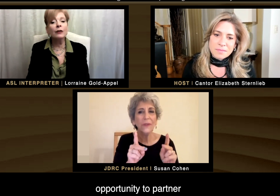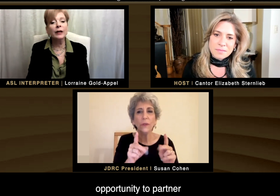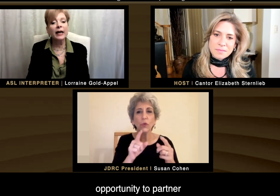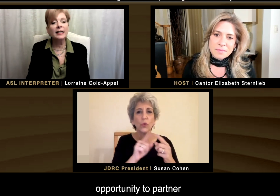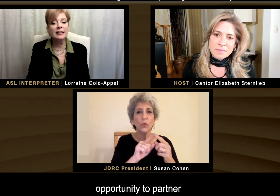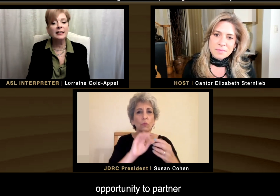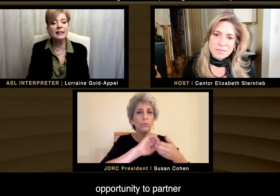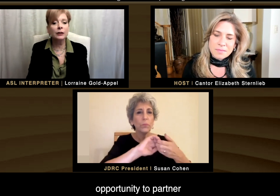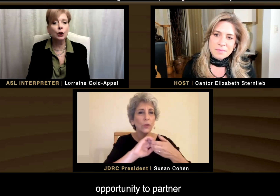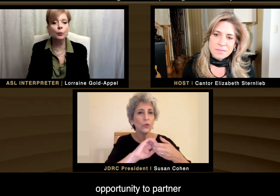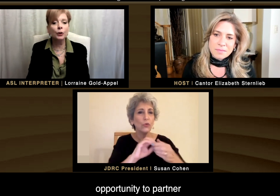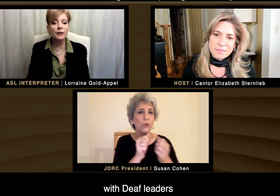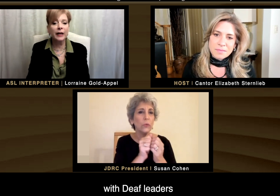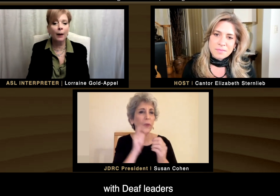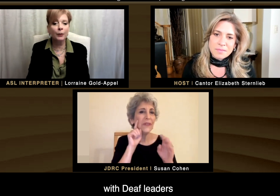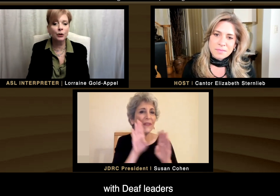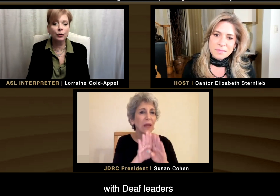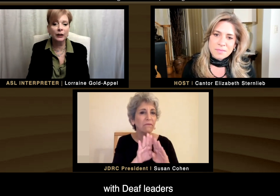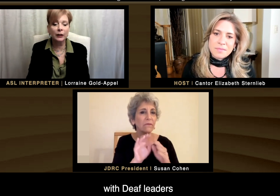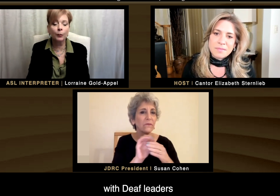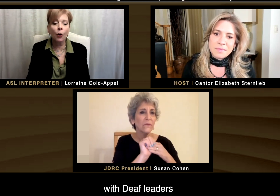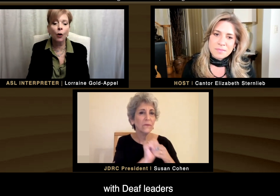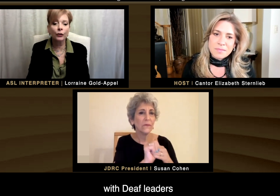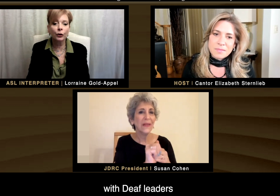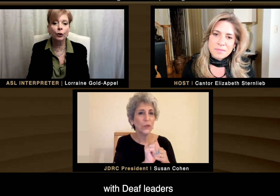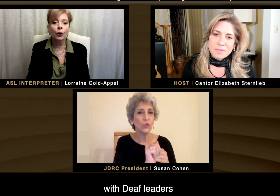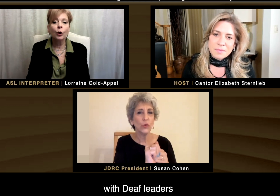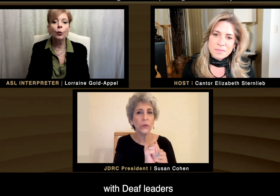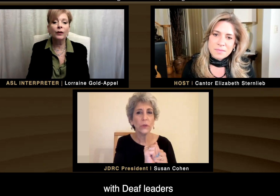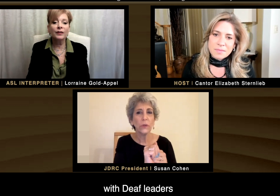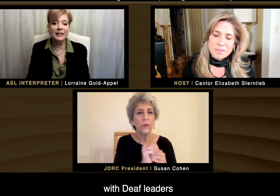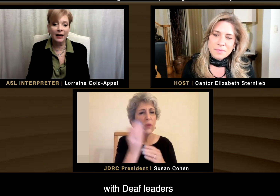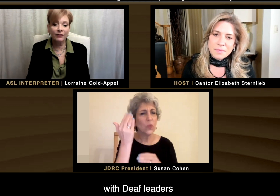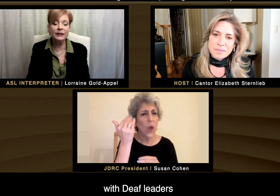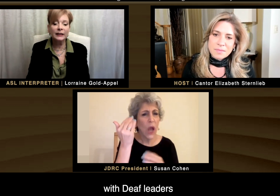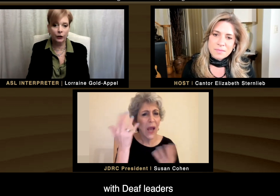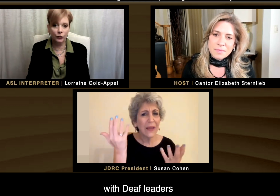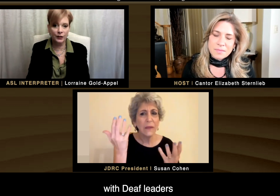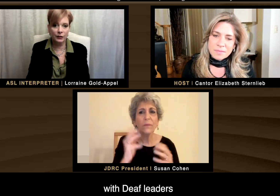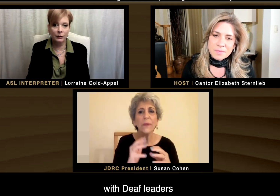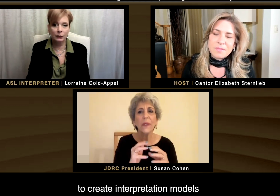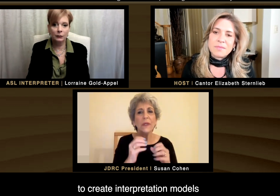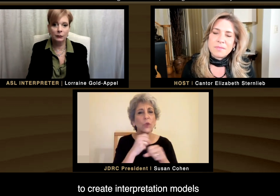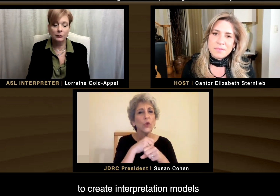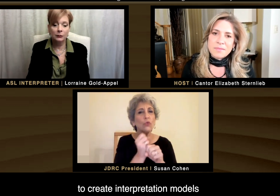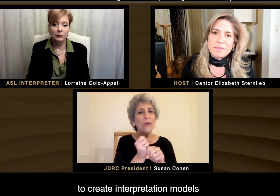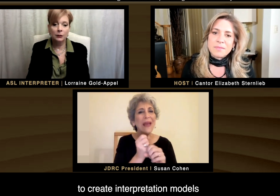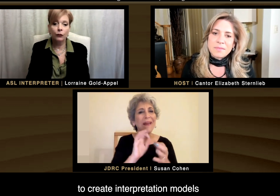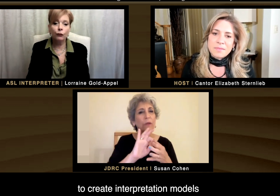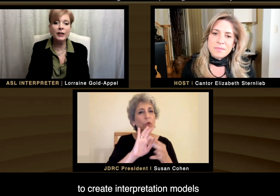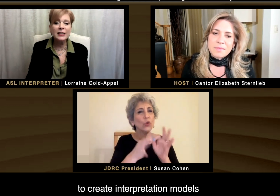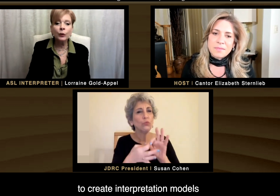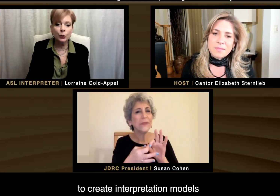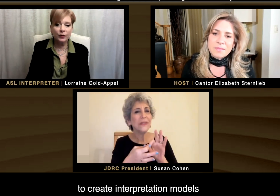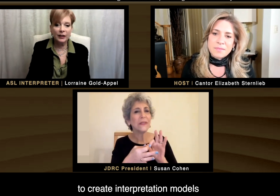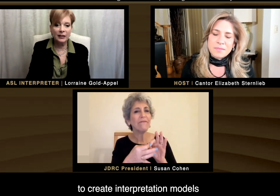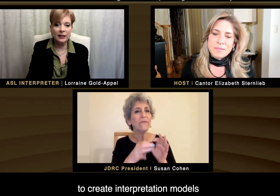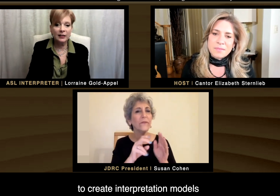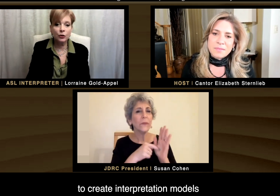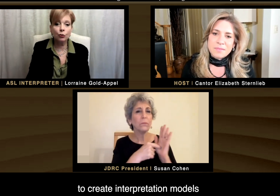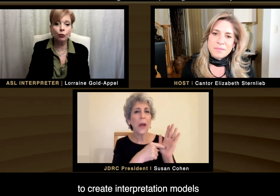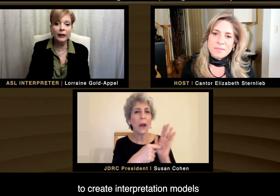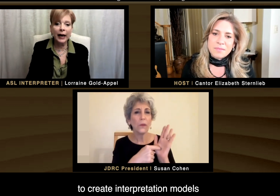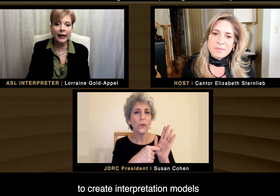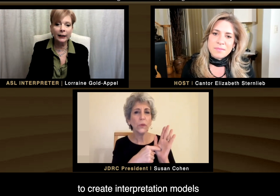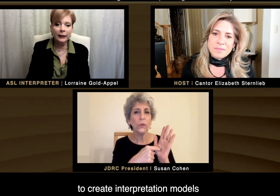We give hearing ASL interpreters the opportunity to partner with deaf leaders. The reason we do